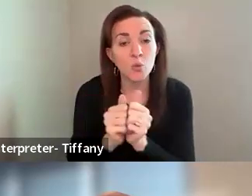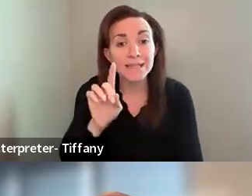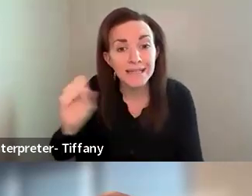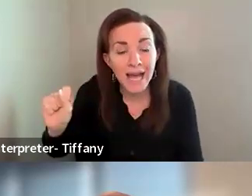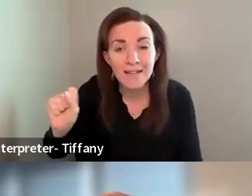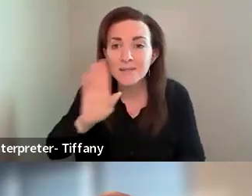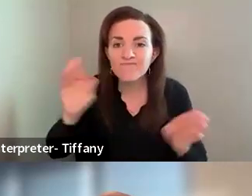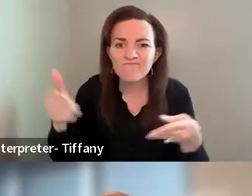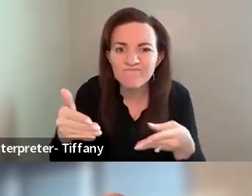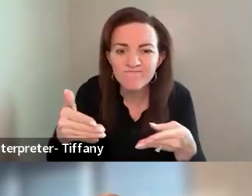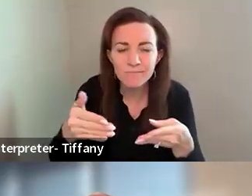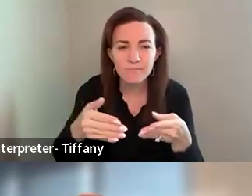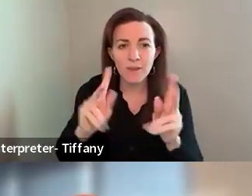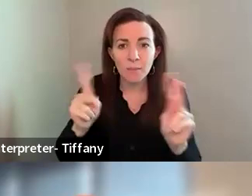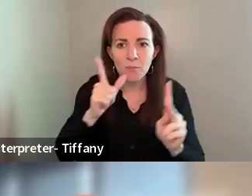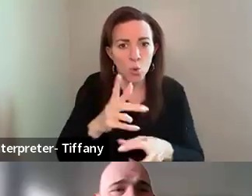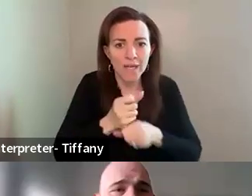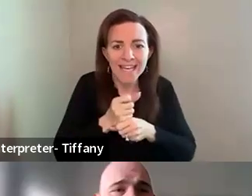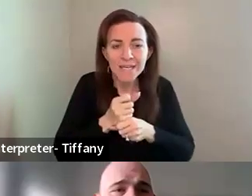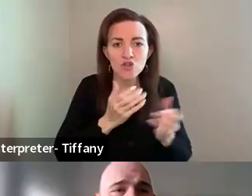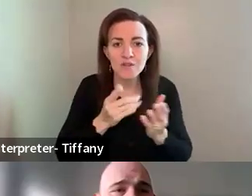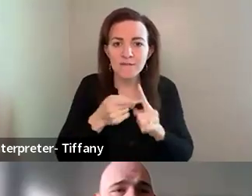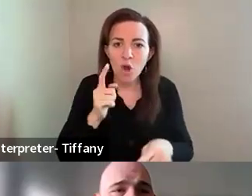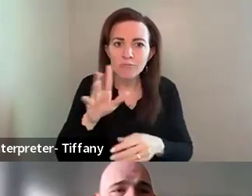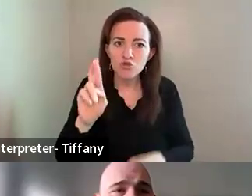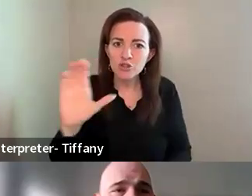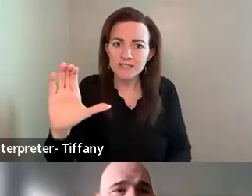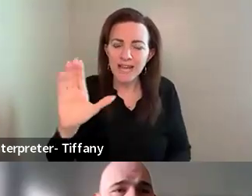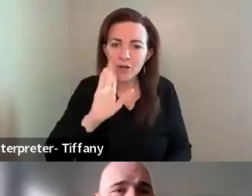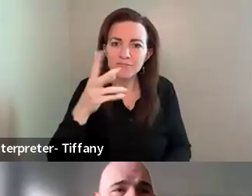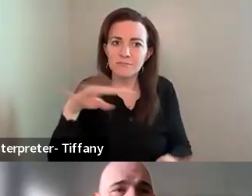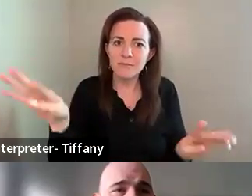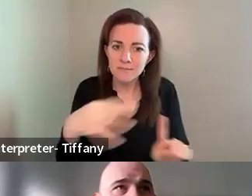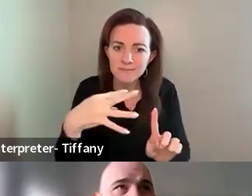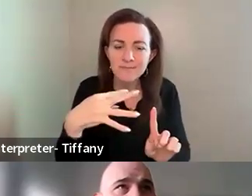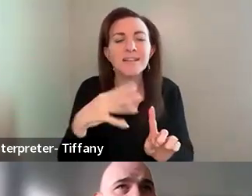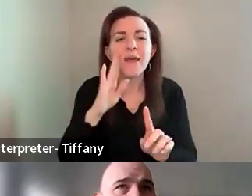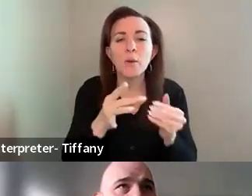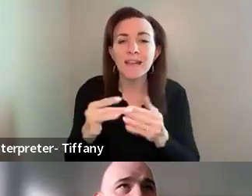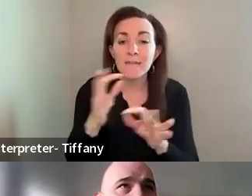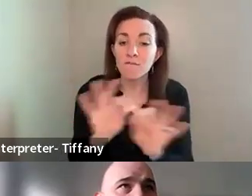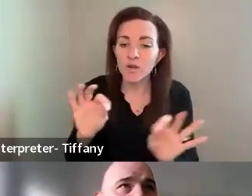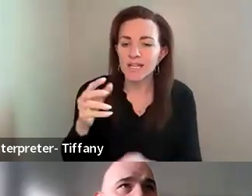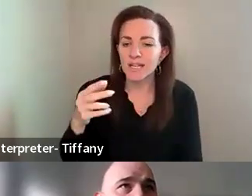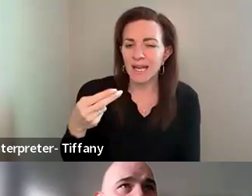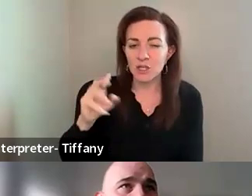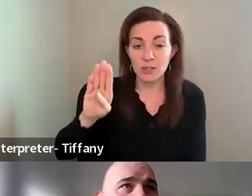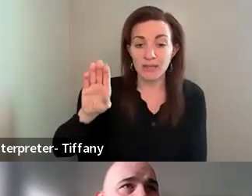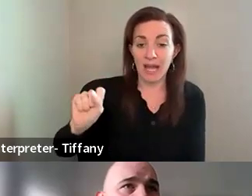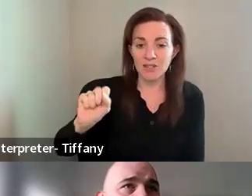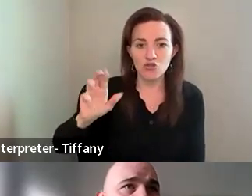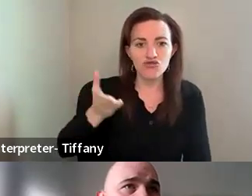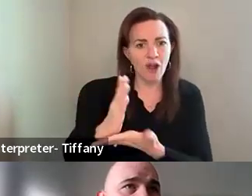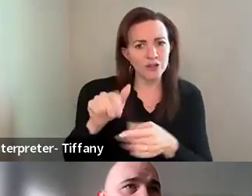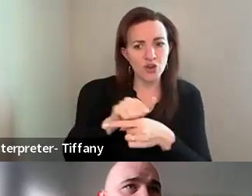the voices of people who receive services from regional centers. They're going to be leading a free HCBS rights training on February 17th, so